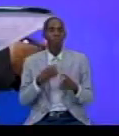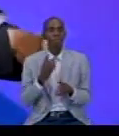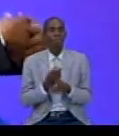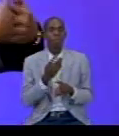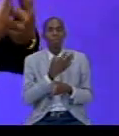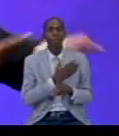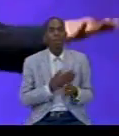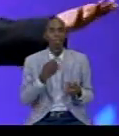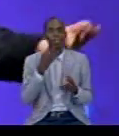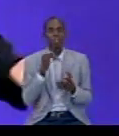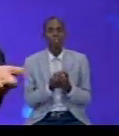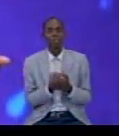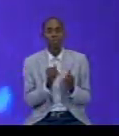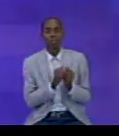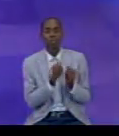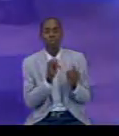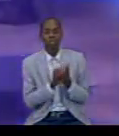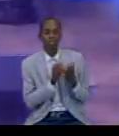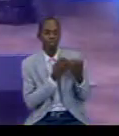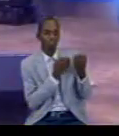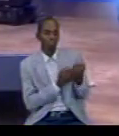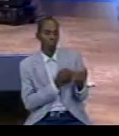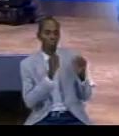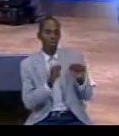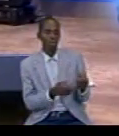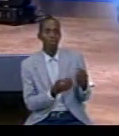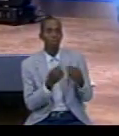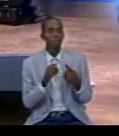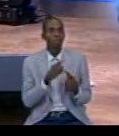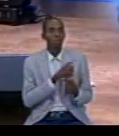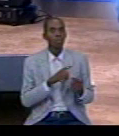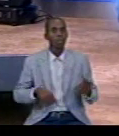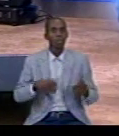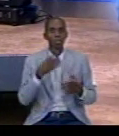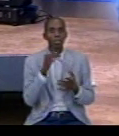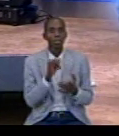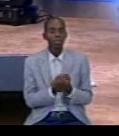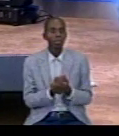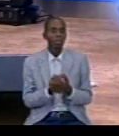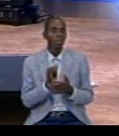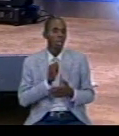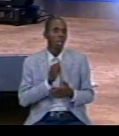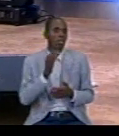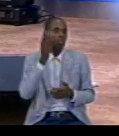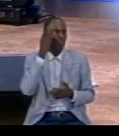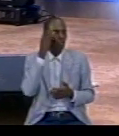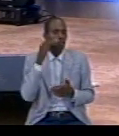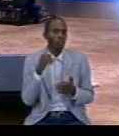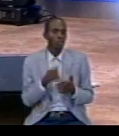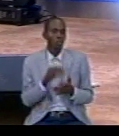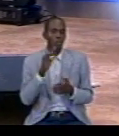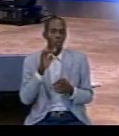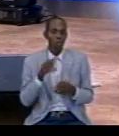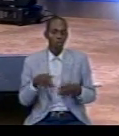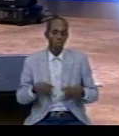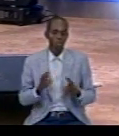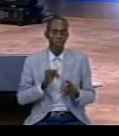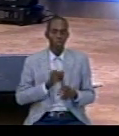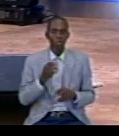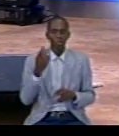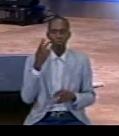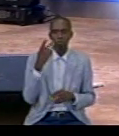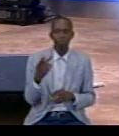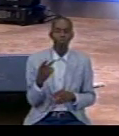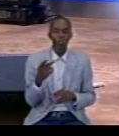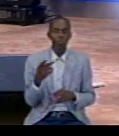confidence, you can come to the Lord and say, Lord, I'm your child. I know it by the life I live. I know it by the faith I have.